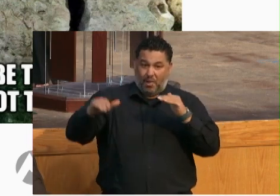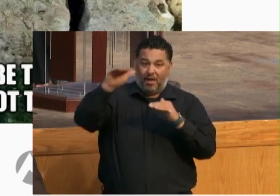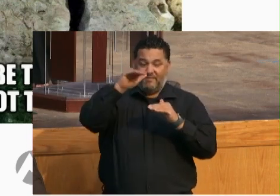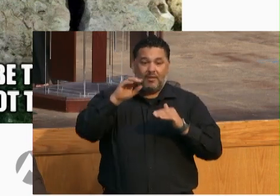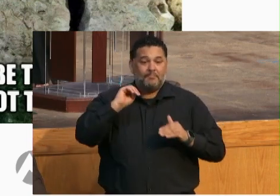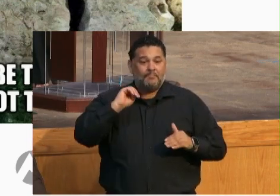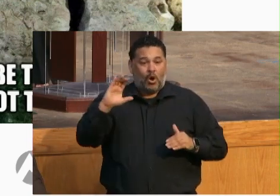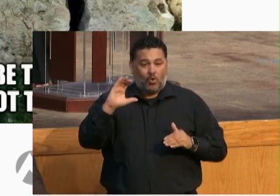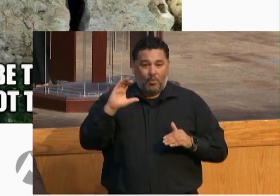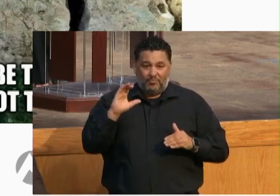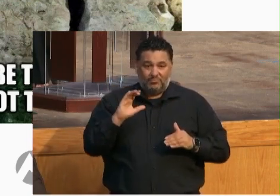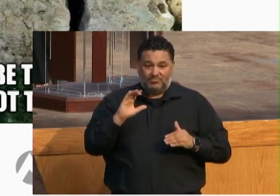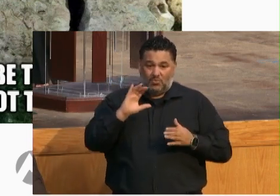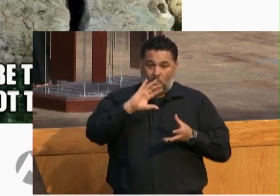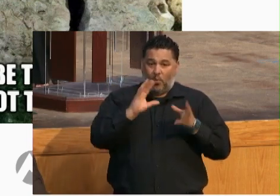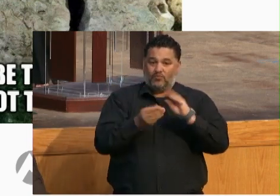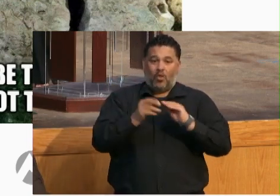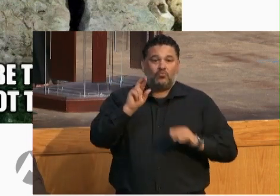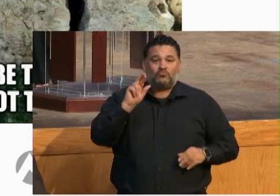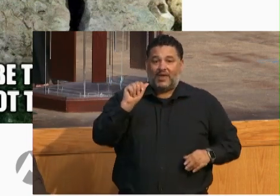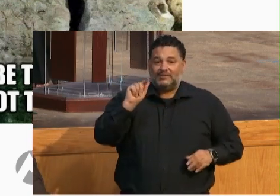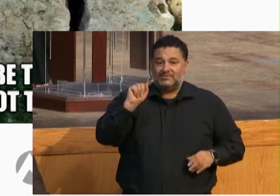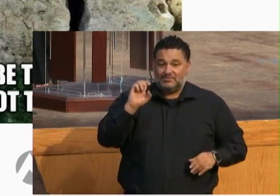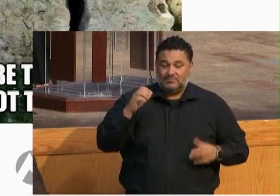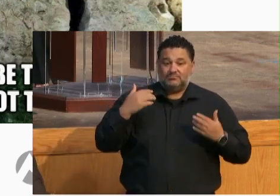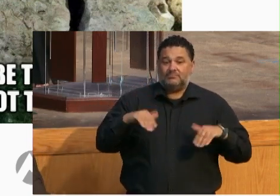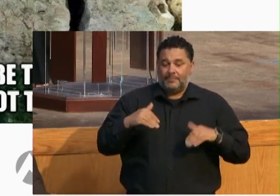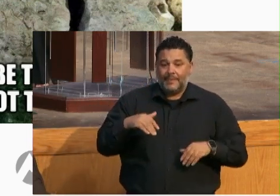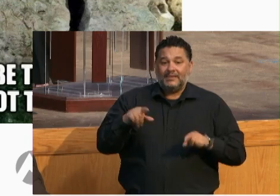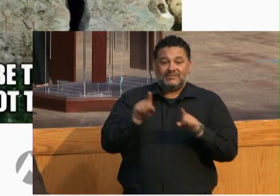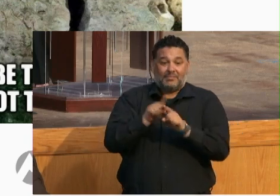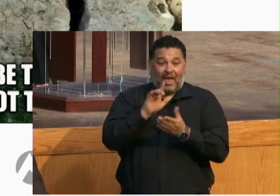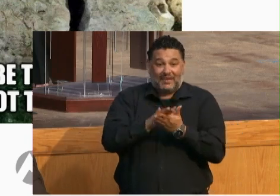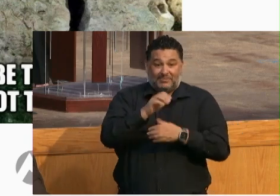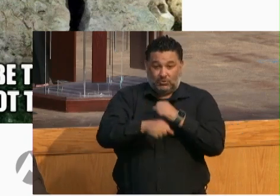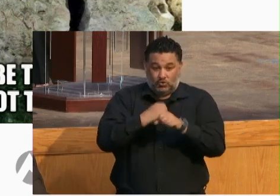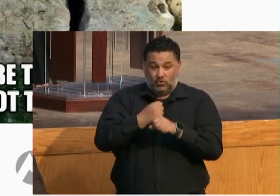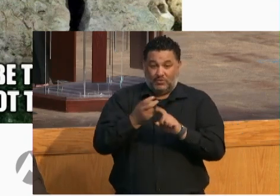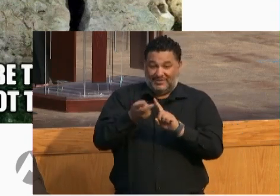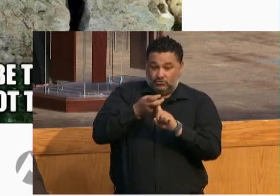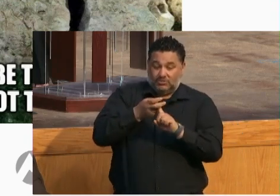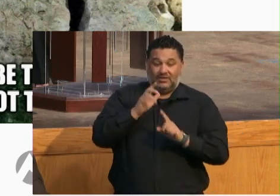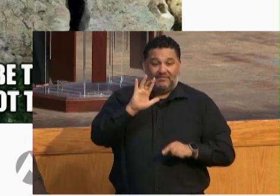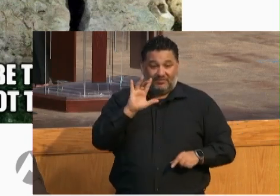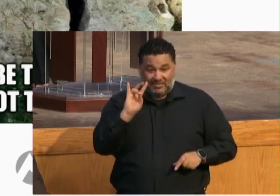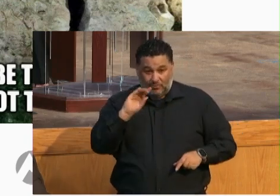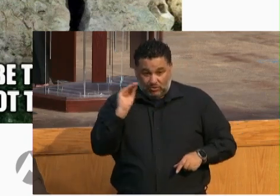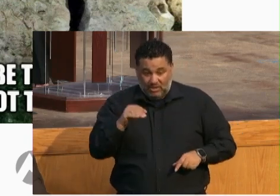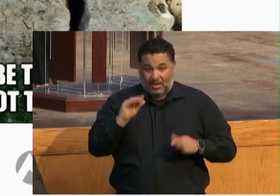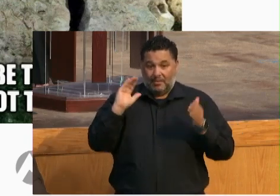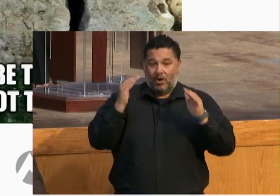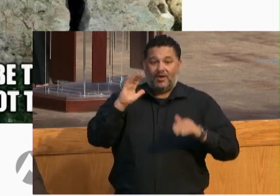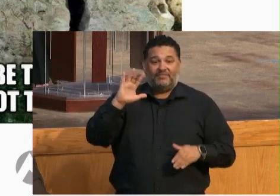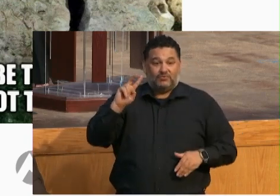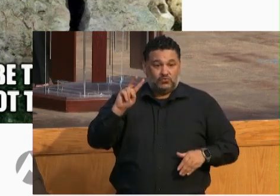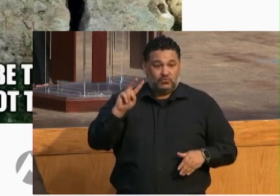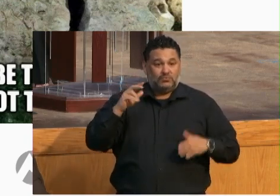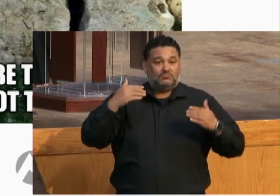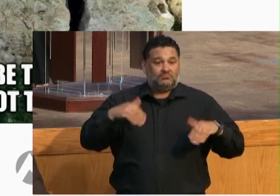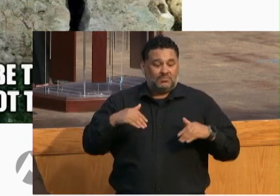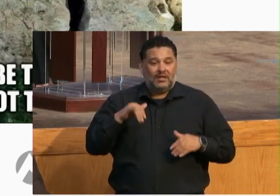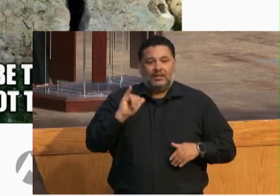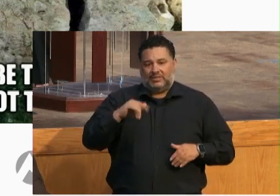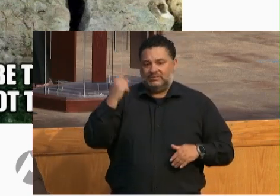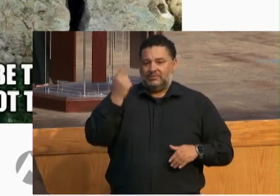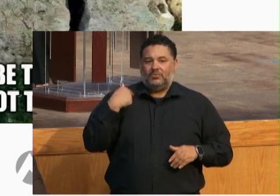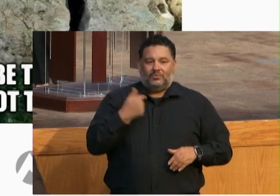Maricopa overall rate. Same with academic year retention, 57% compared to 52%. So that's something I think we can